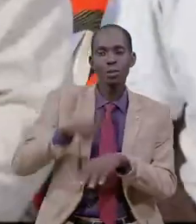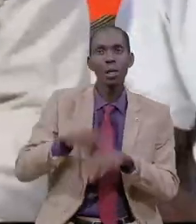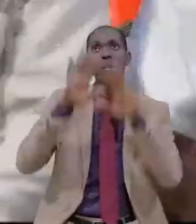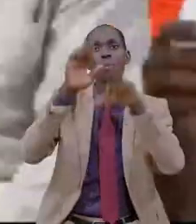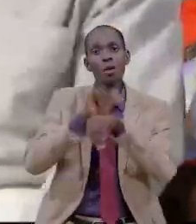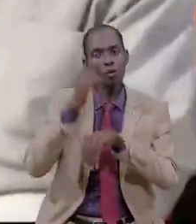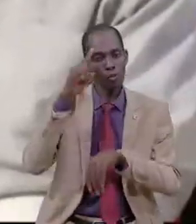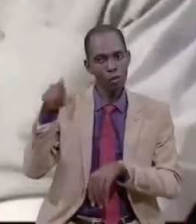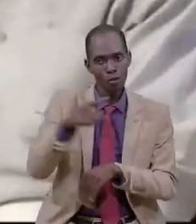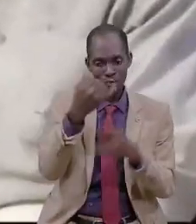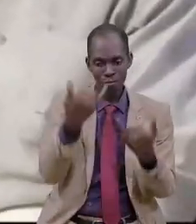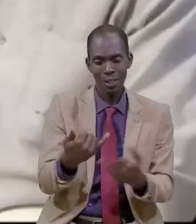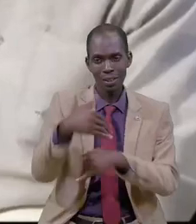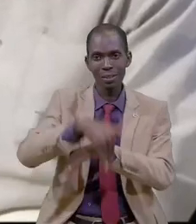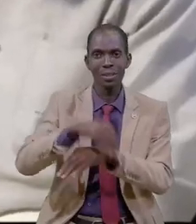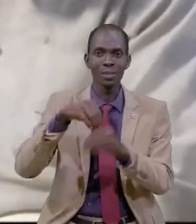tonight.